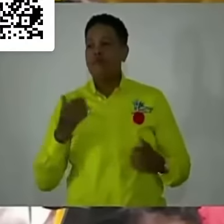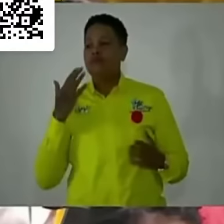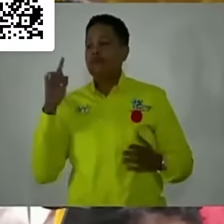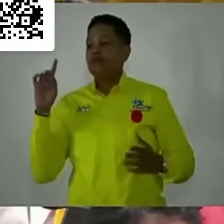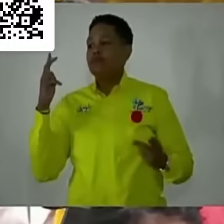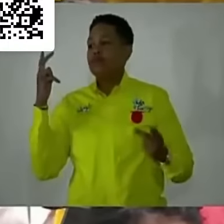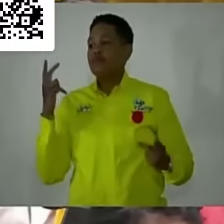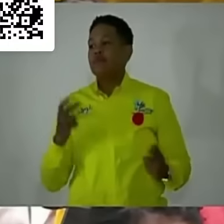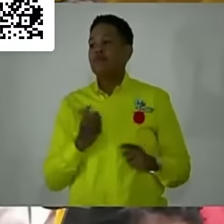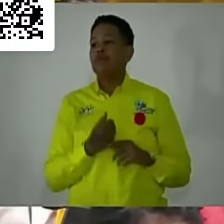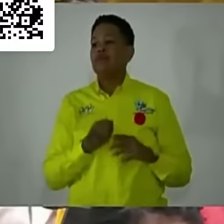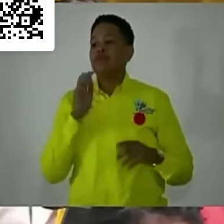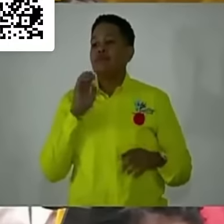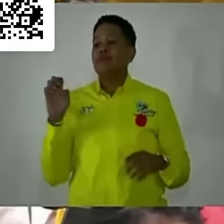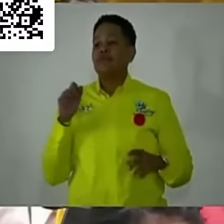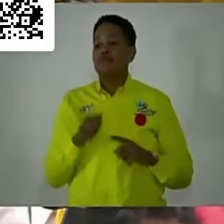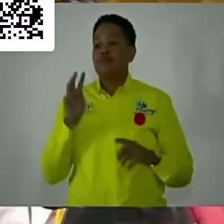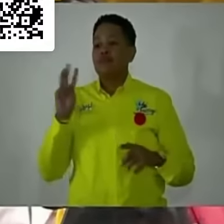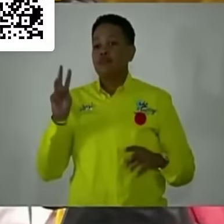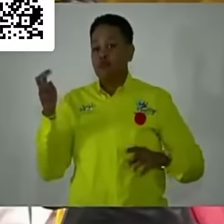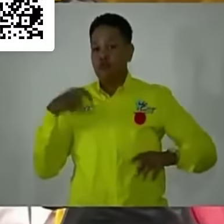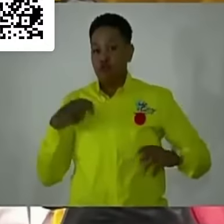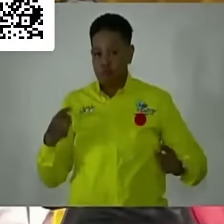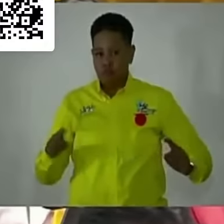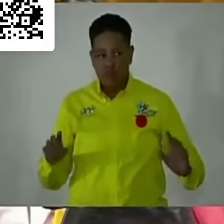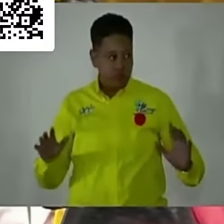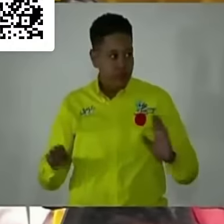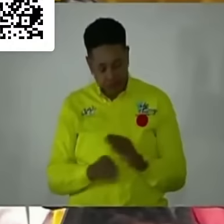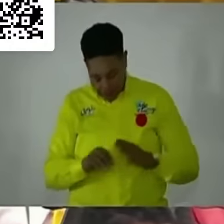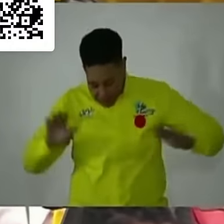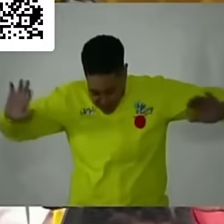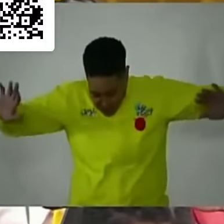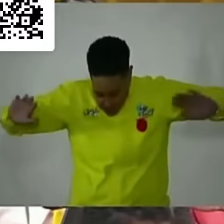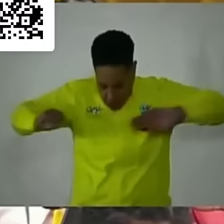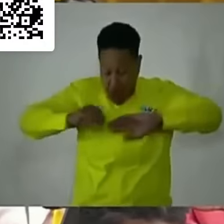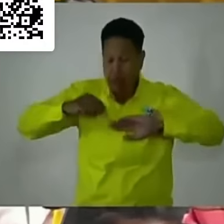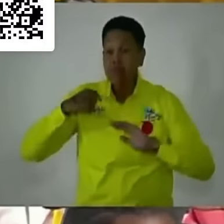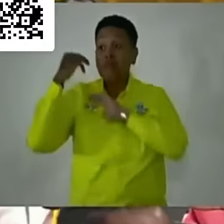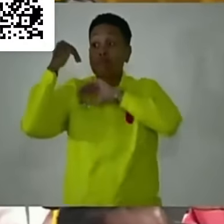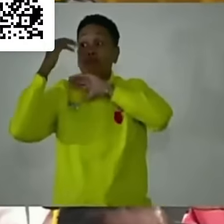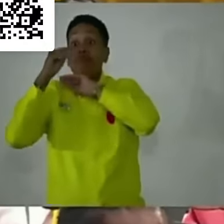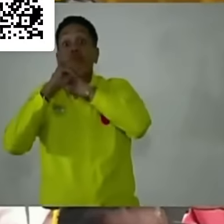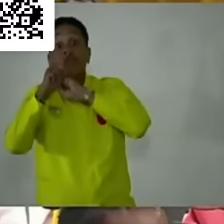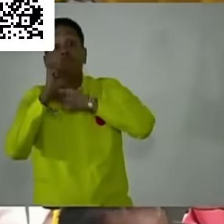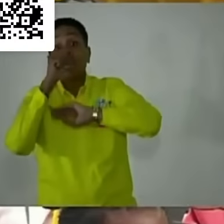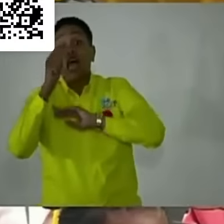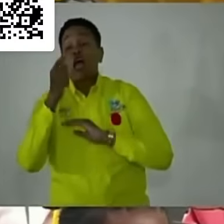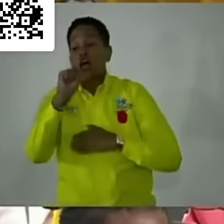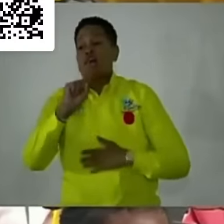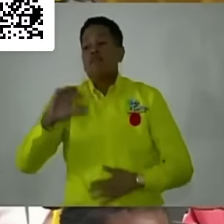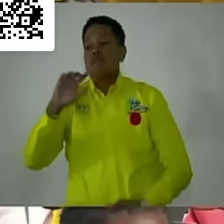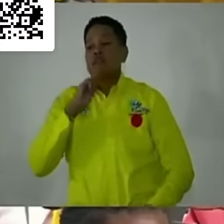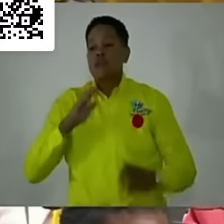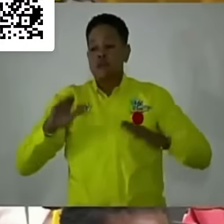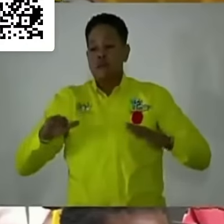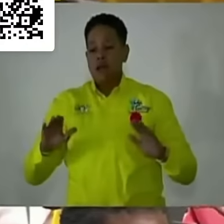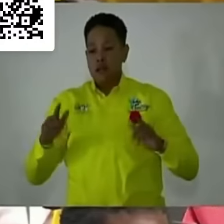visit to Eastern Westmoreland. And I hope that doesn't offend the House.